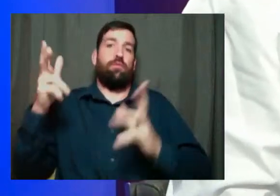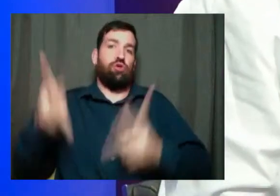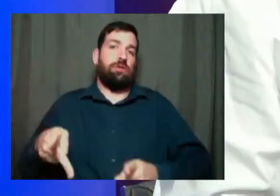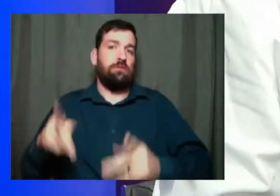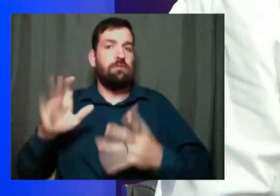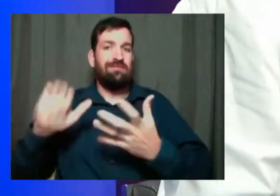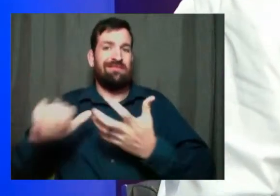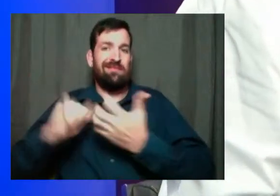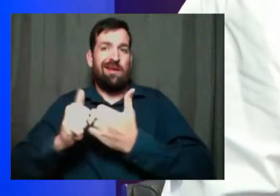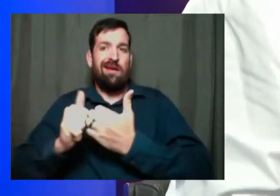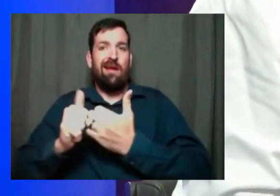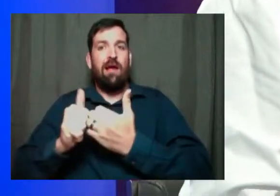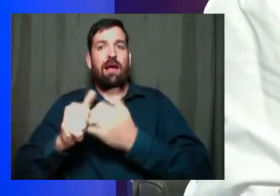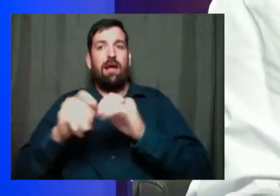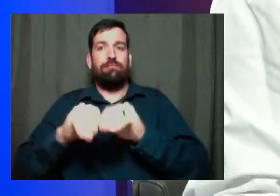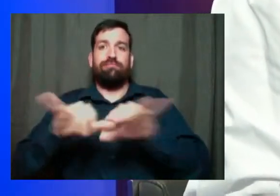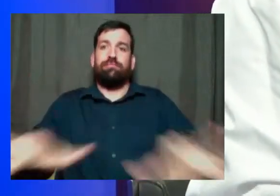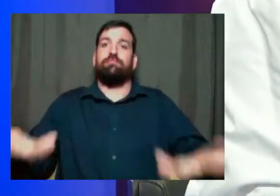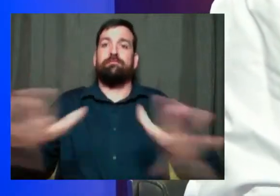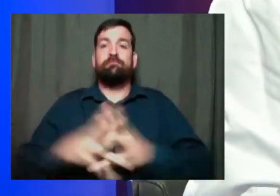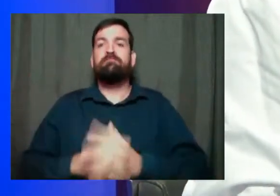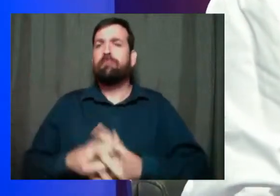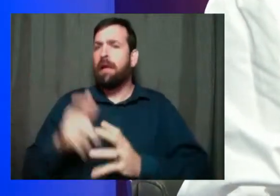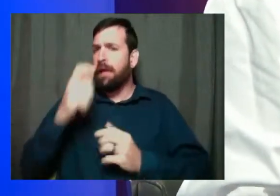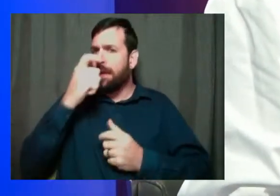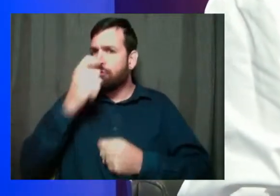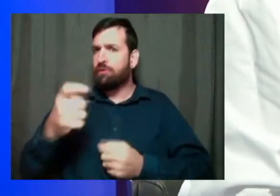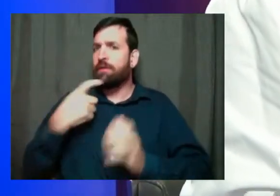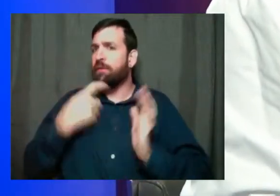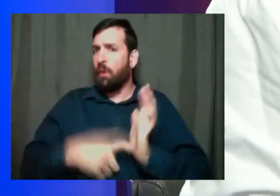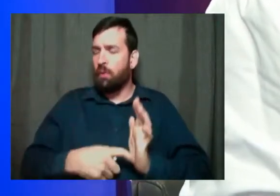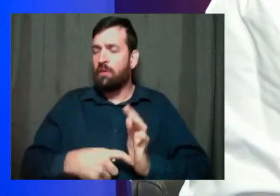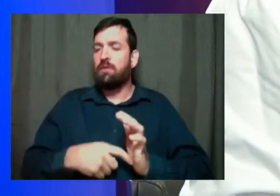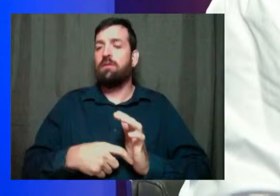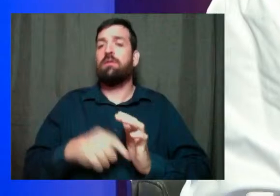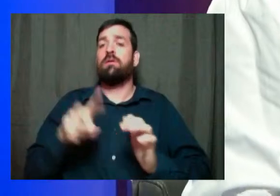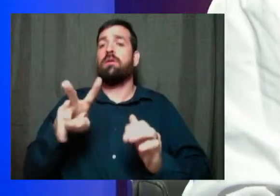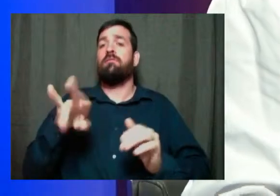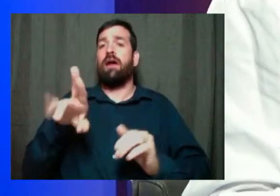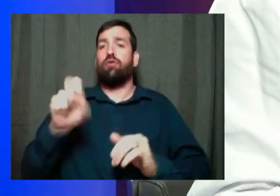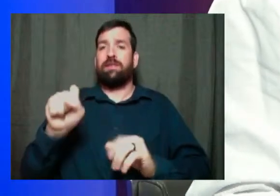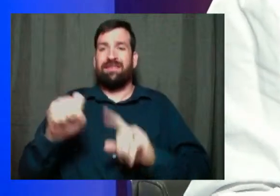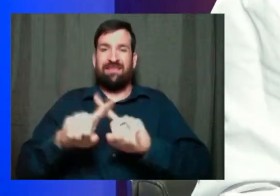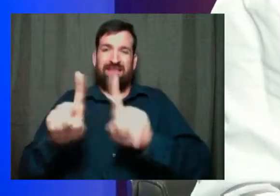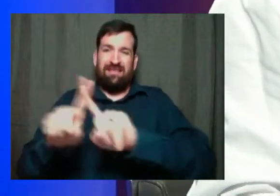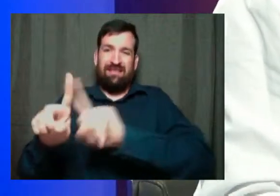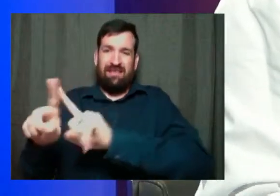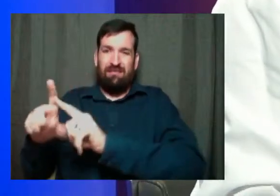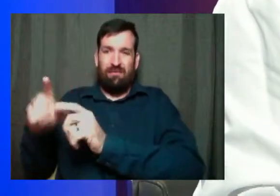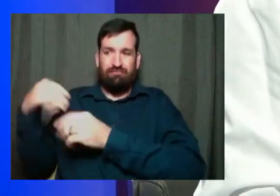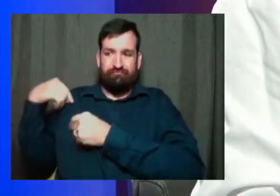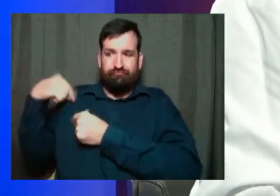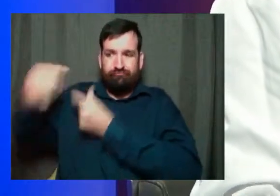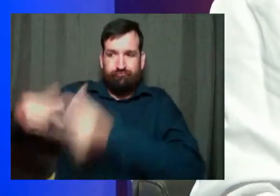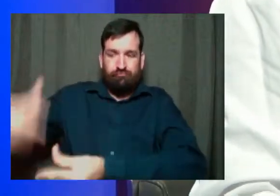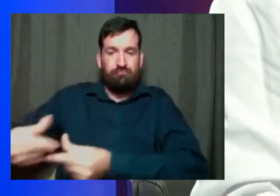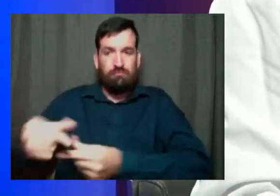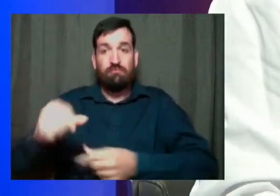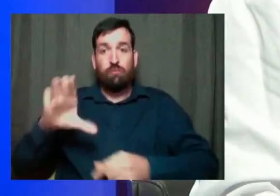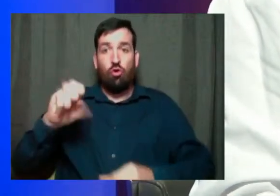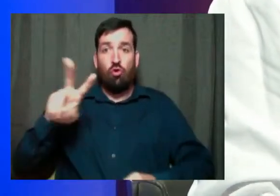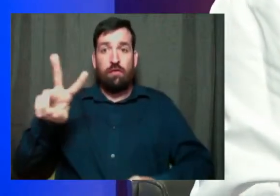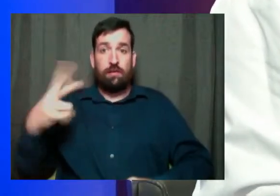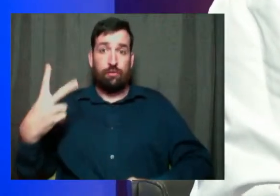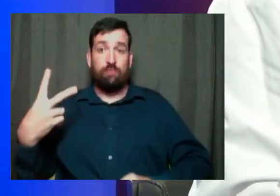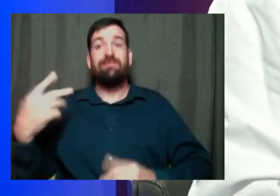started. And it's interesting that you note that viruses of different lineage of SARS-CoV-2 have some of these mistake patterns in them, and that's